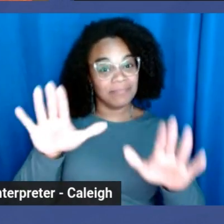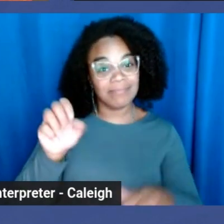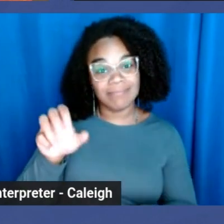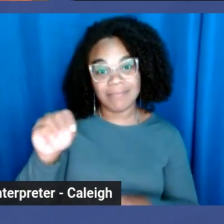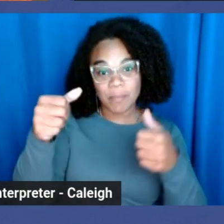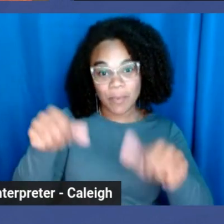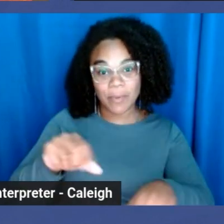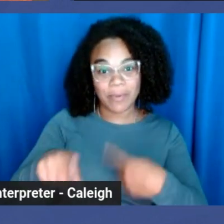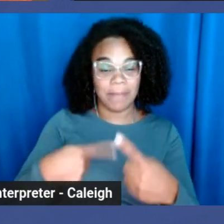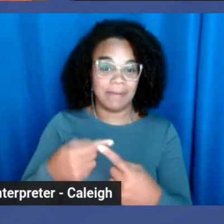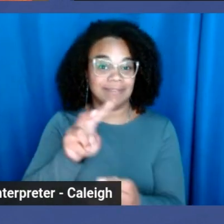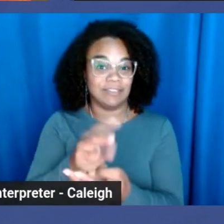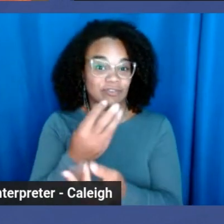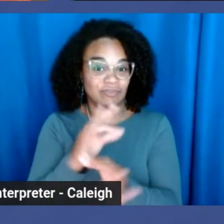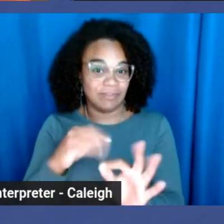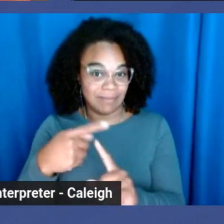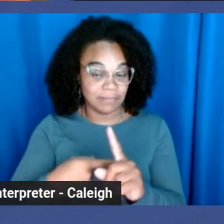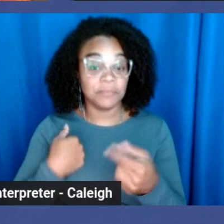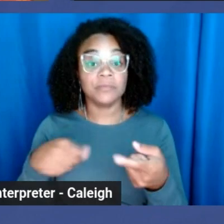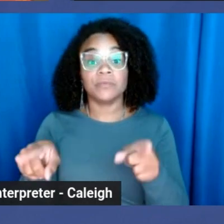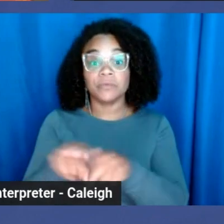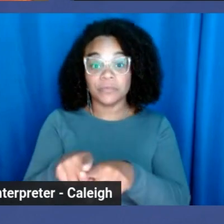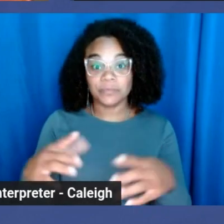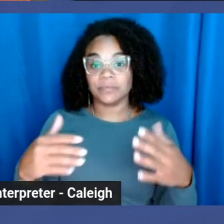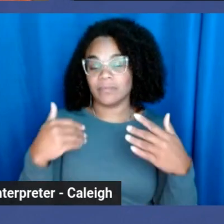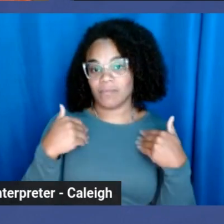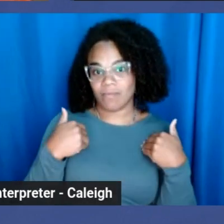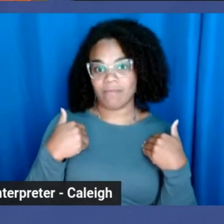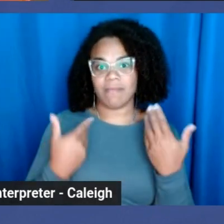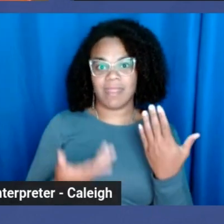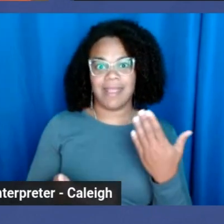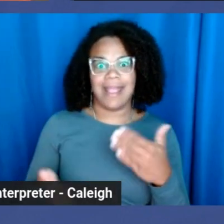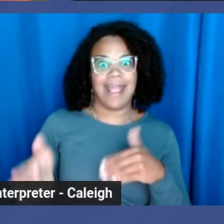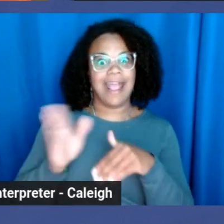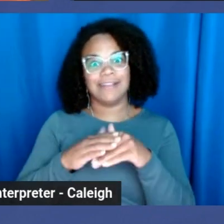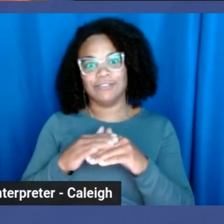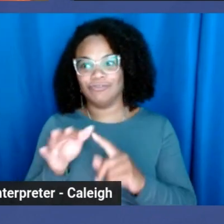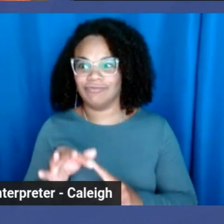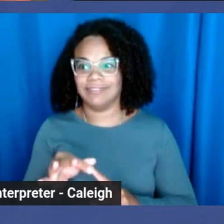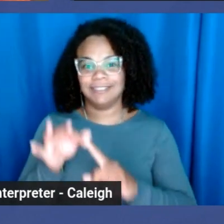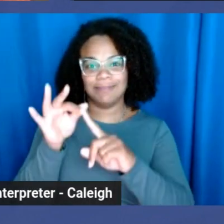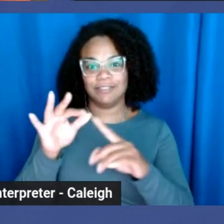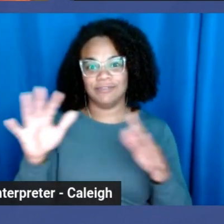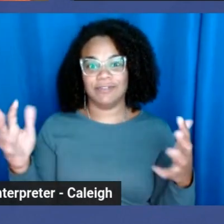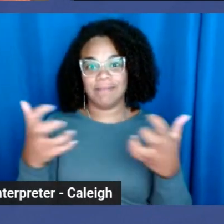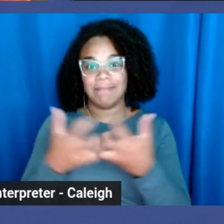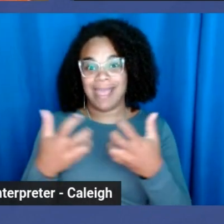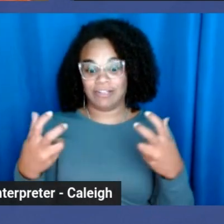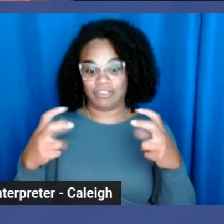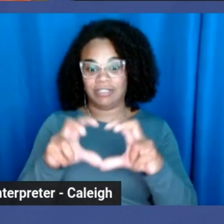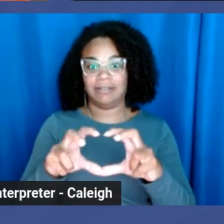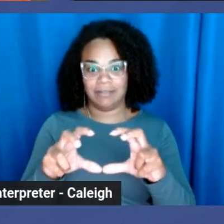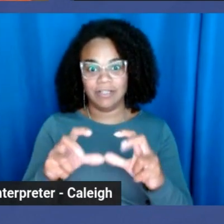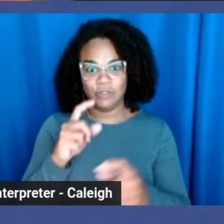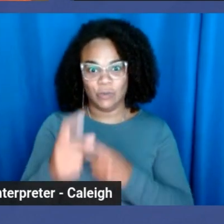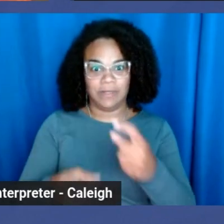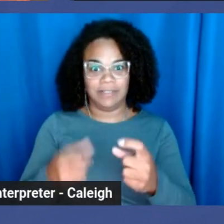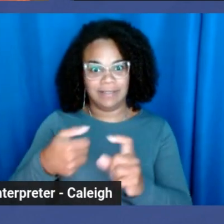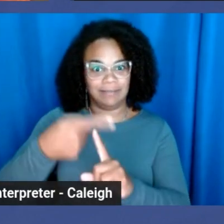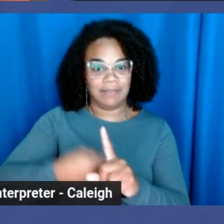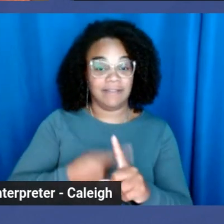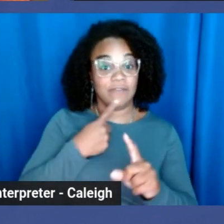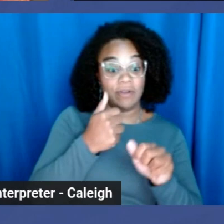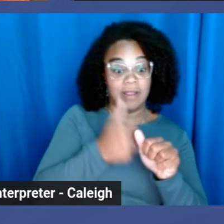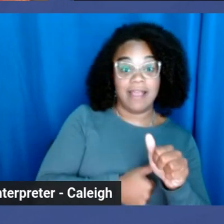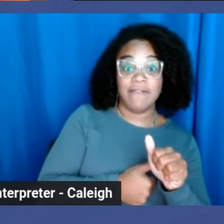Sexual Freedom Month. We also have a extra special matching donation this month. So for every donation we receive up